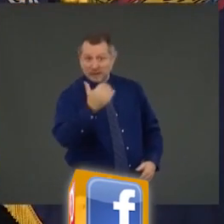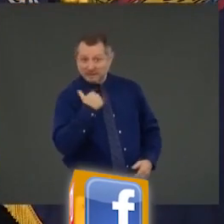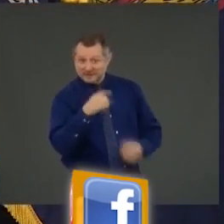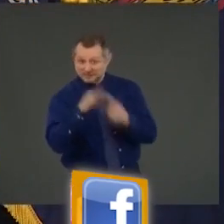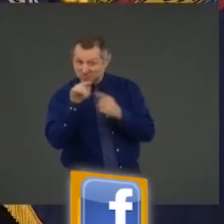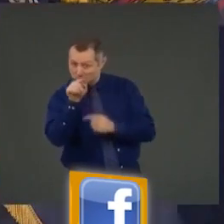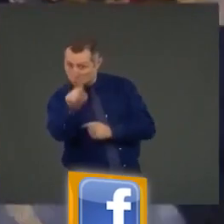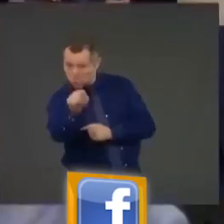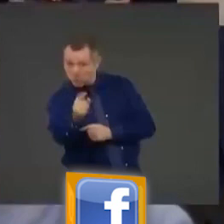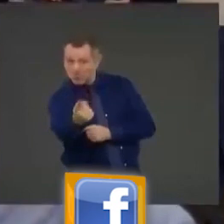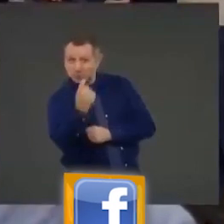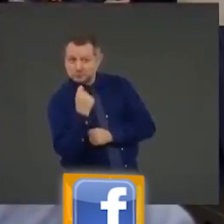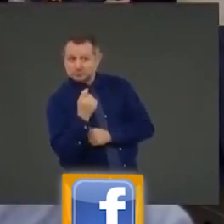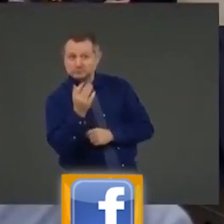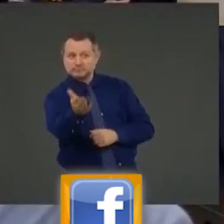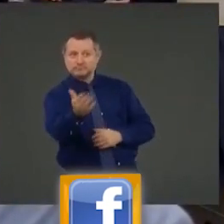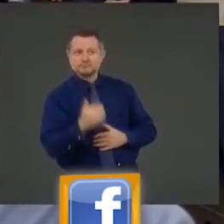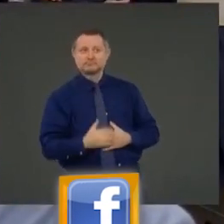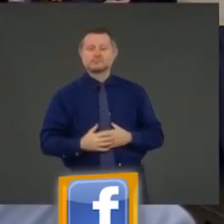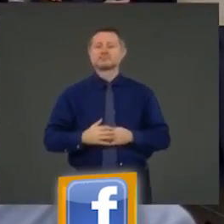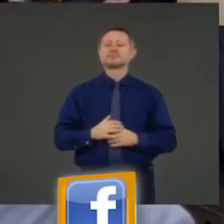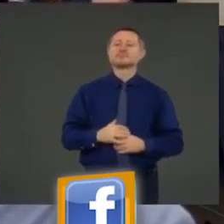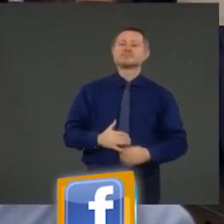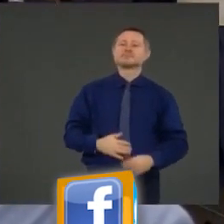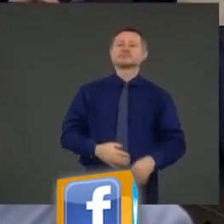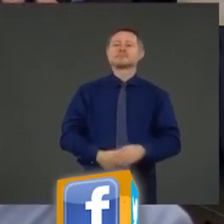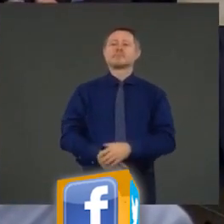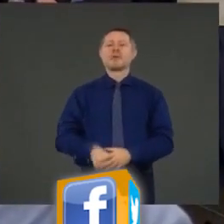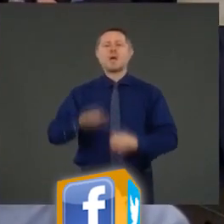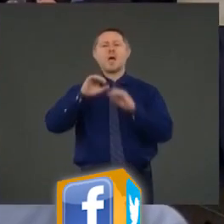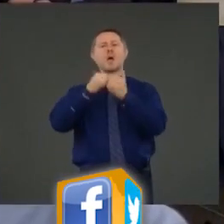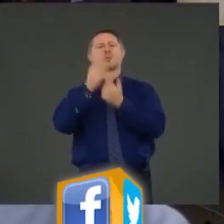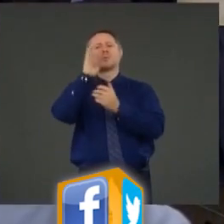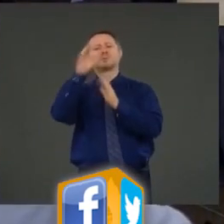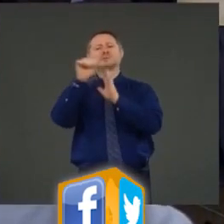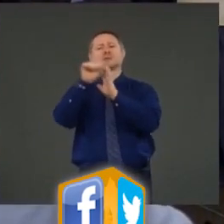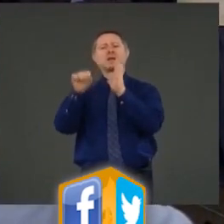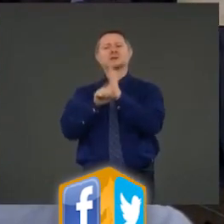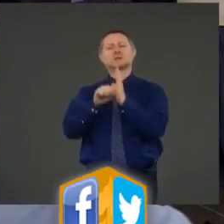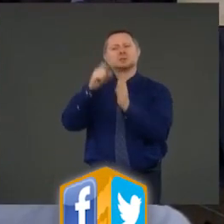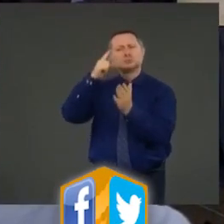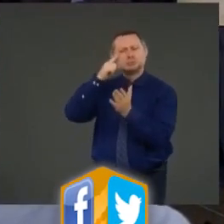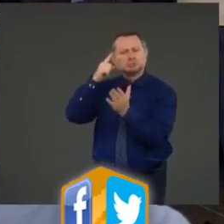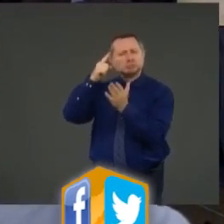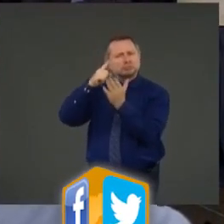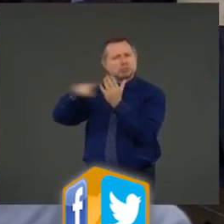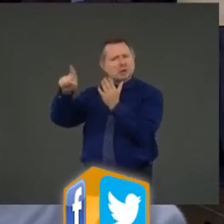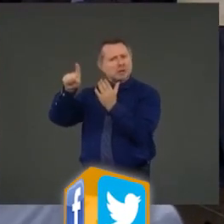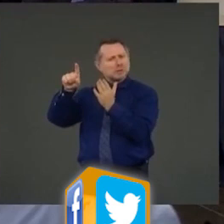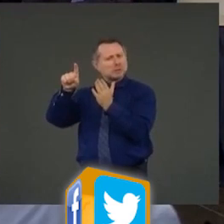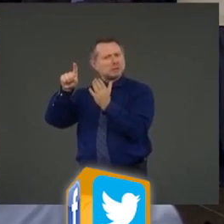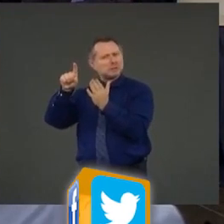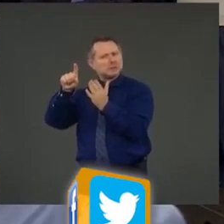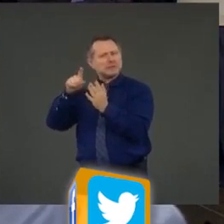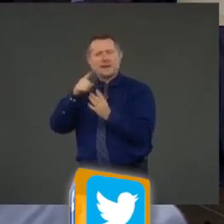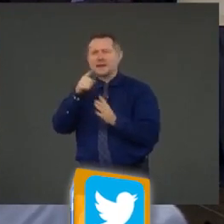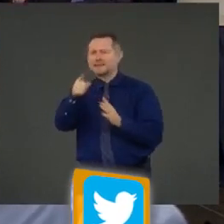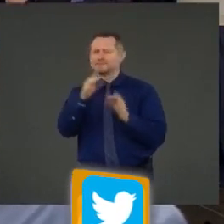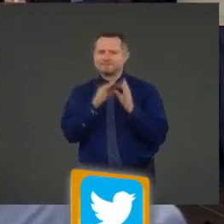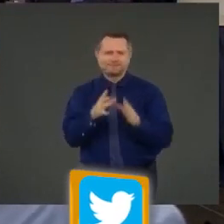will this quarantine be enforced? How will the states actually check if travelers are abiding by the quarantine? How